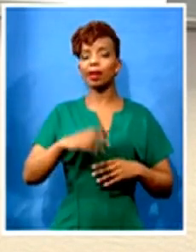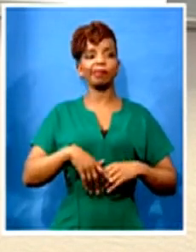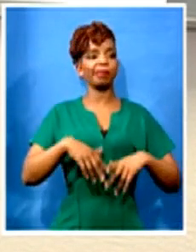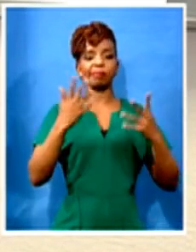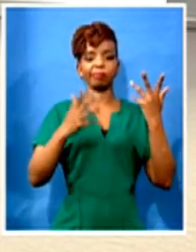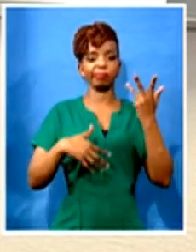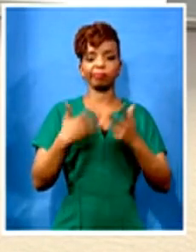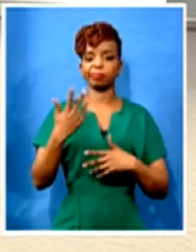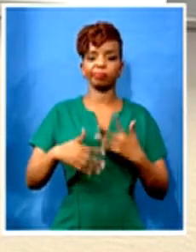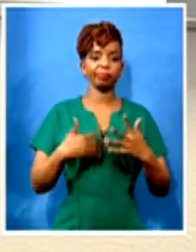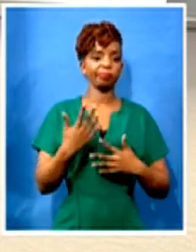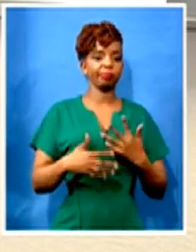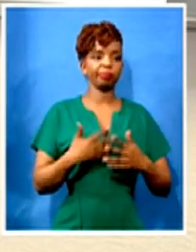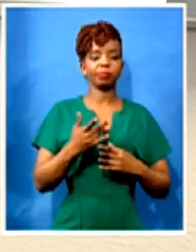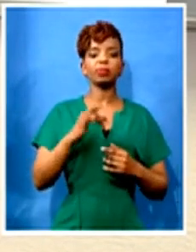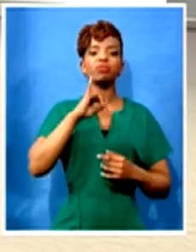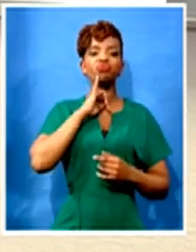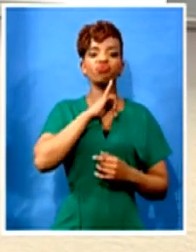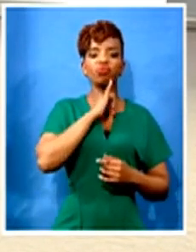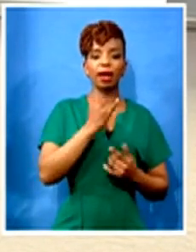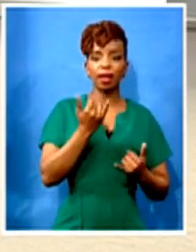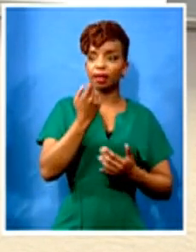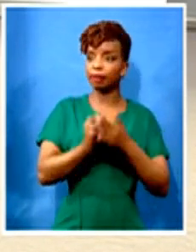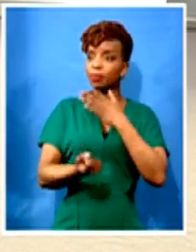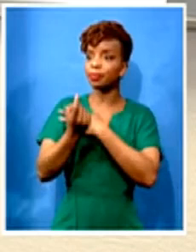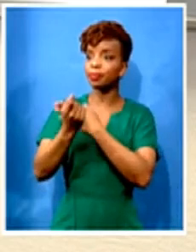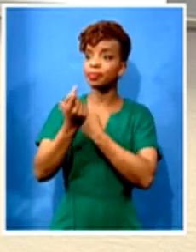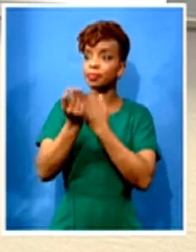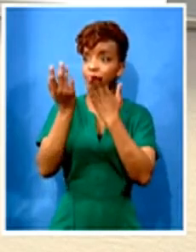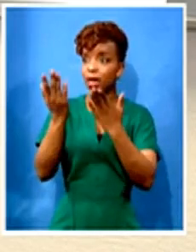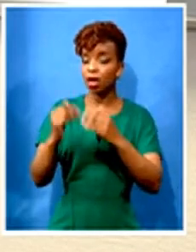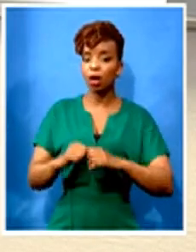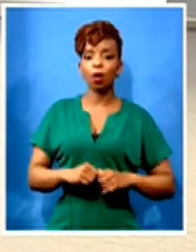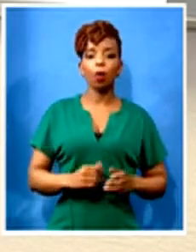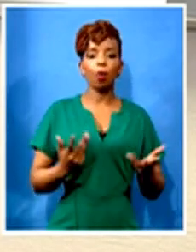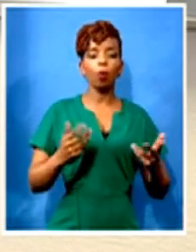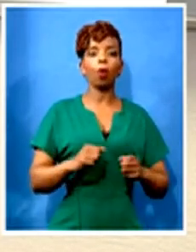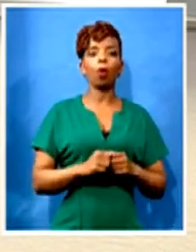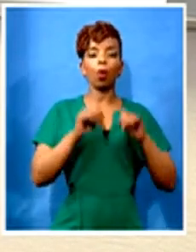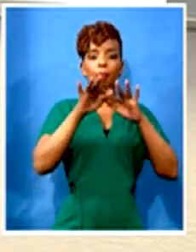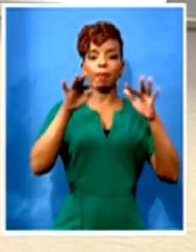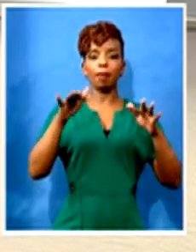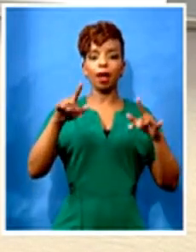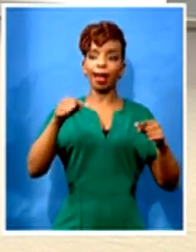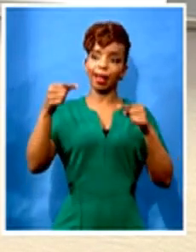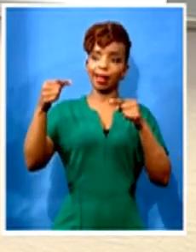its attack or against the people of Palestine. The same we will say on